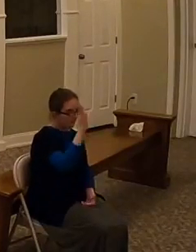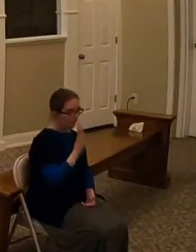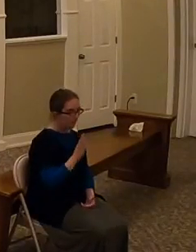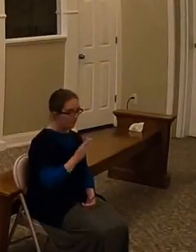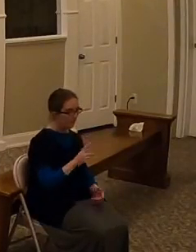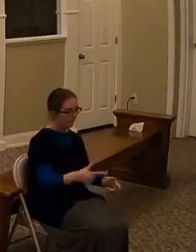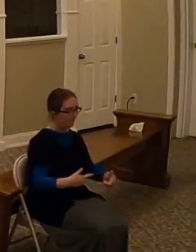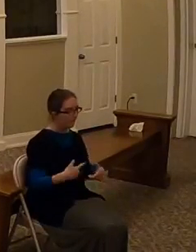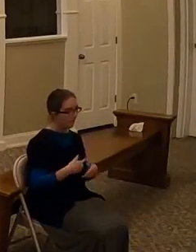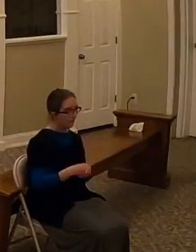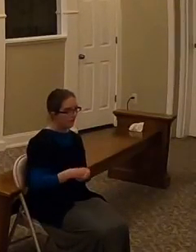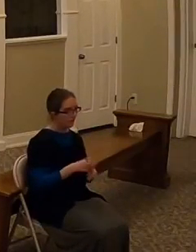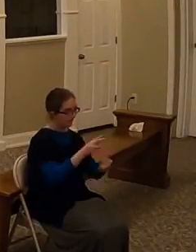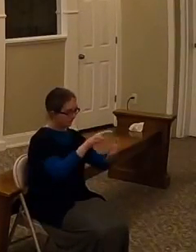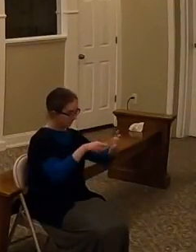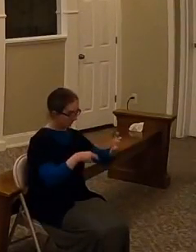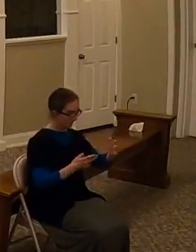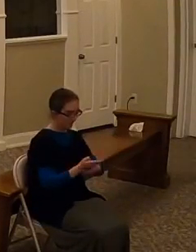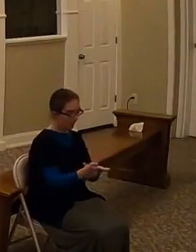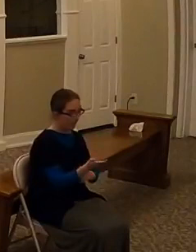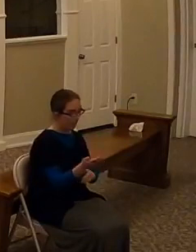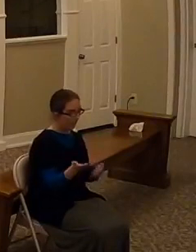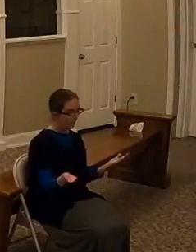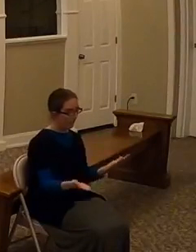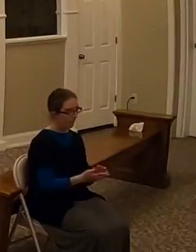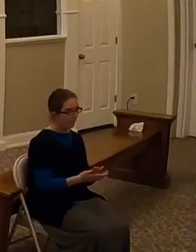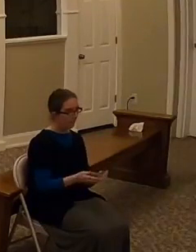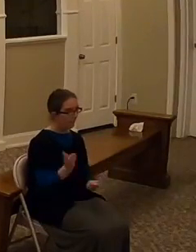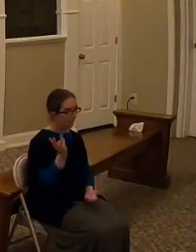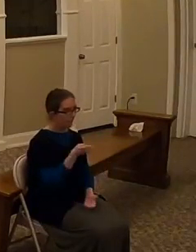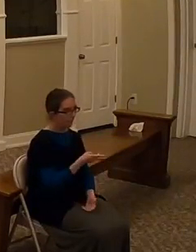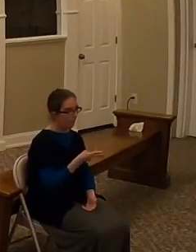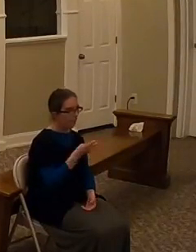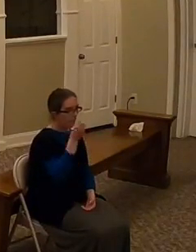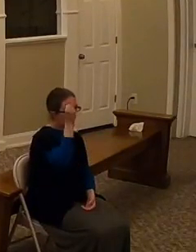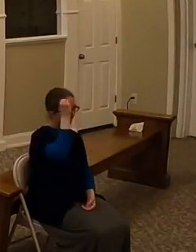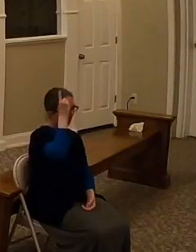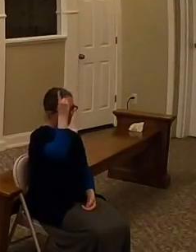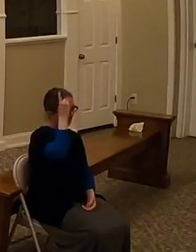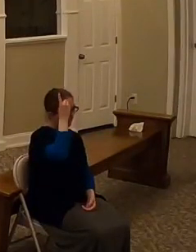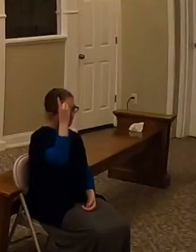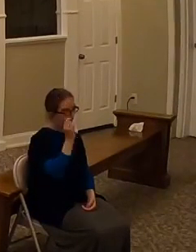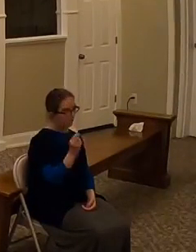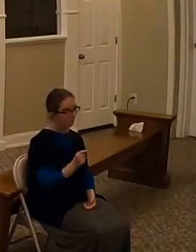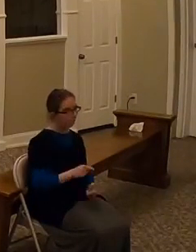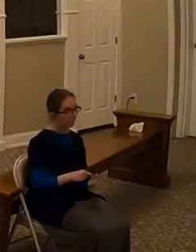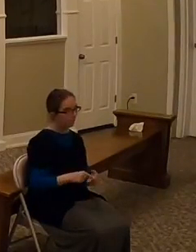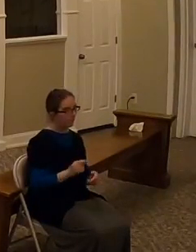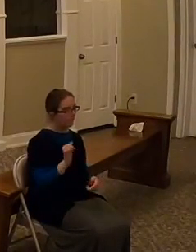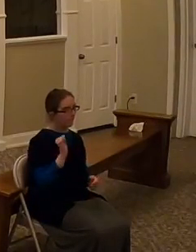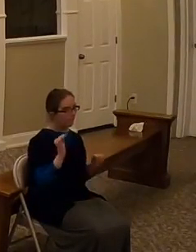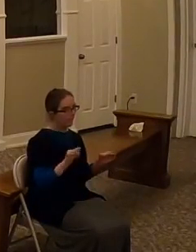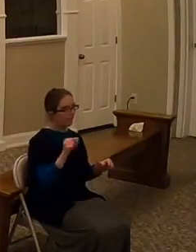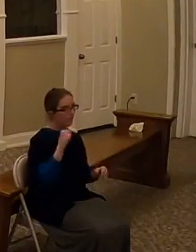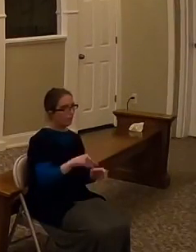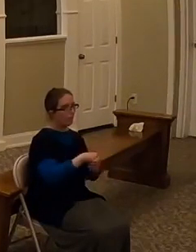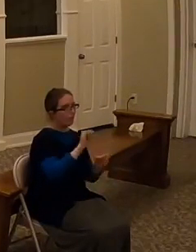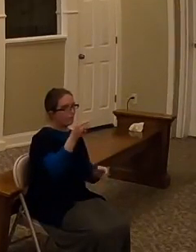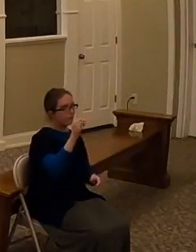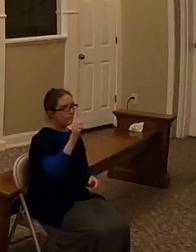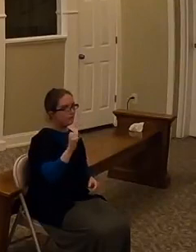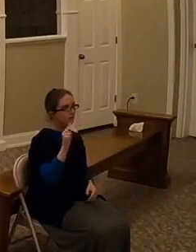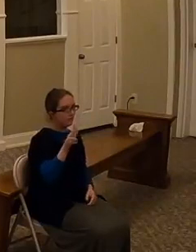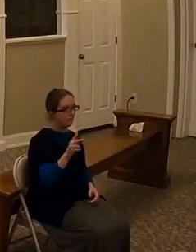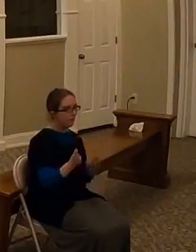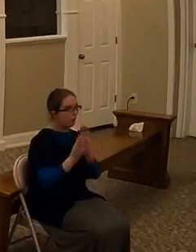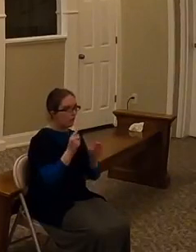you. Hallelujah. I'm just going to skip on down through here. Amen. We just understand. And then if we go into James chapter 3, it talks